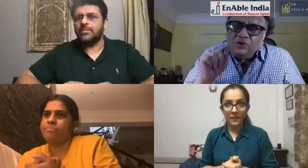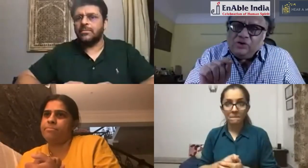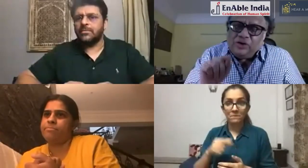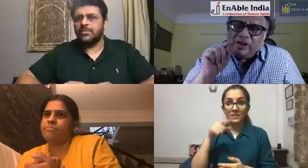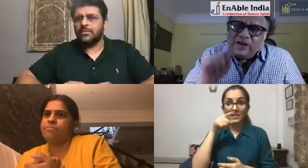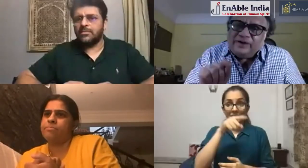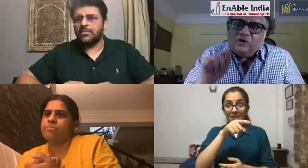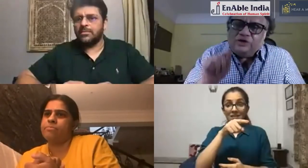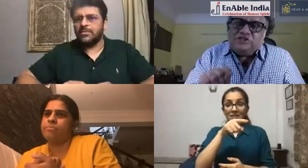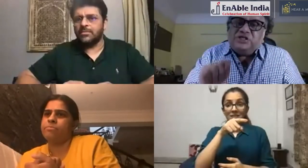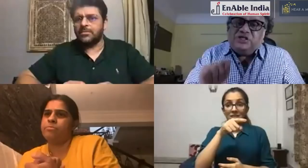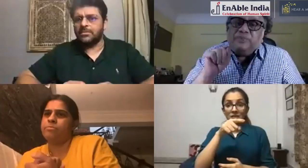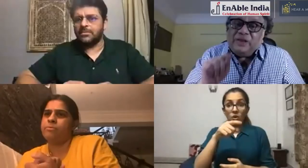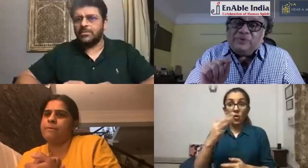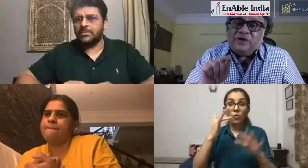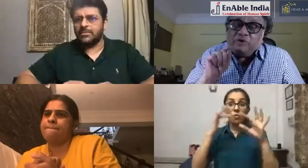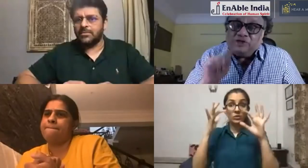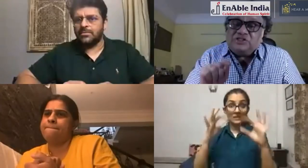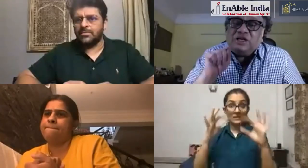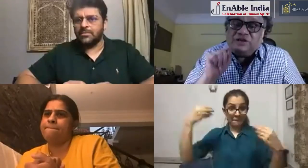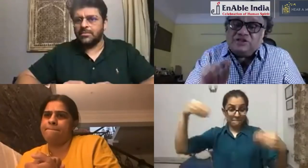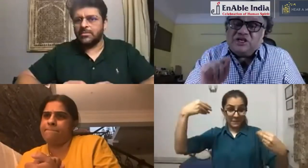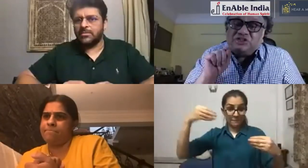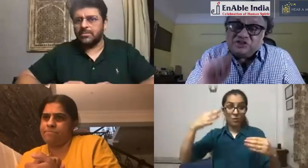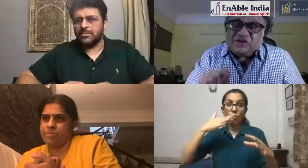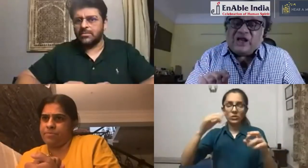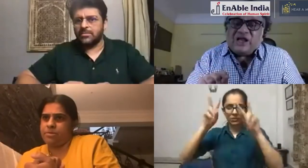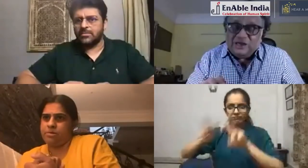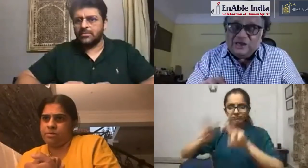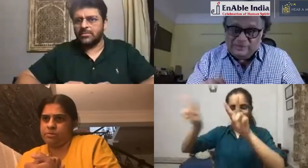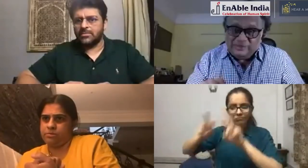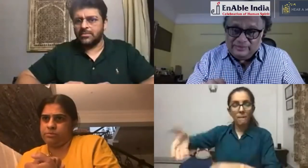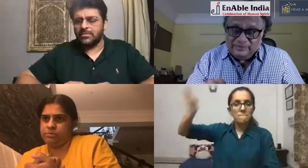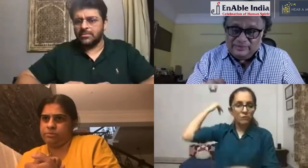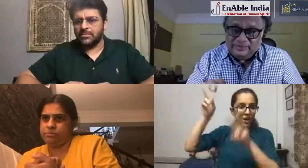if you look at original paper, original research trial,